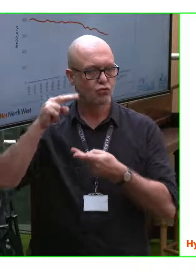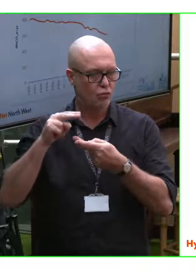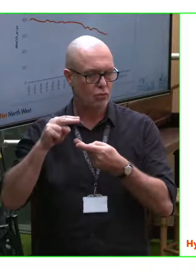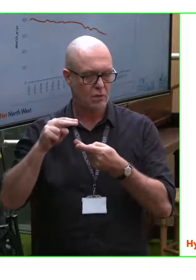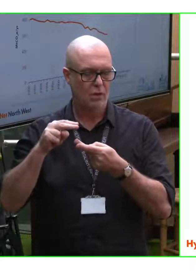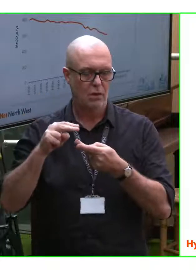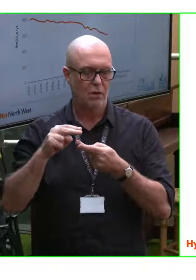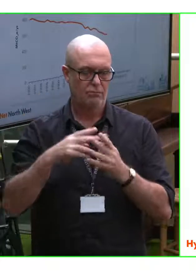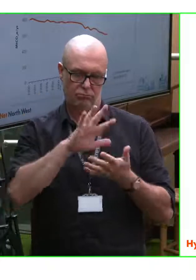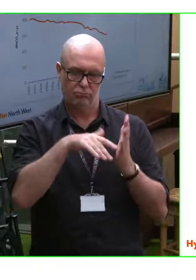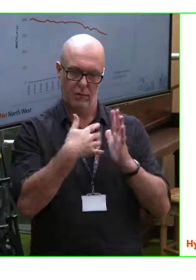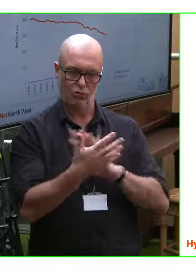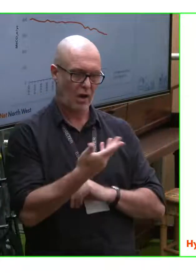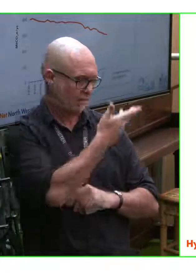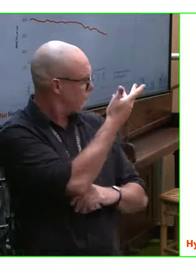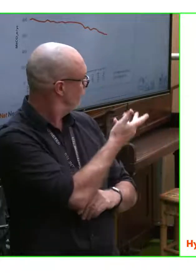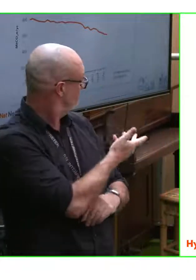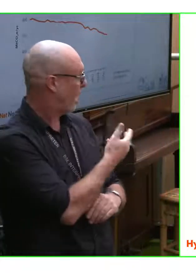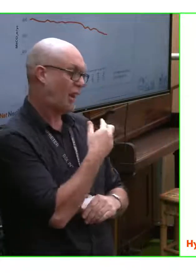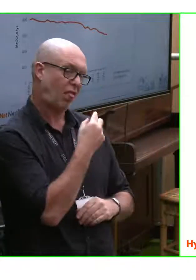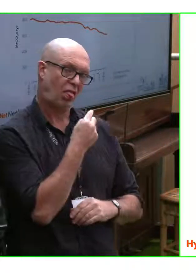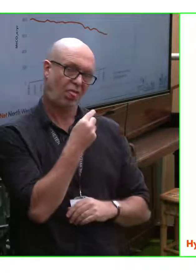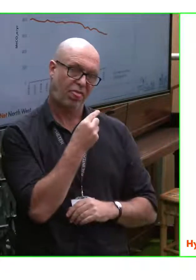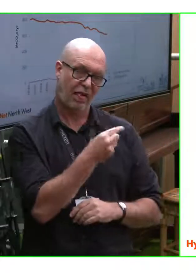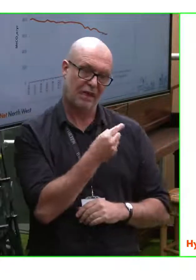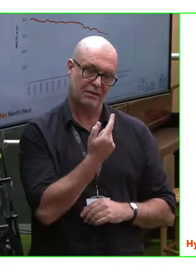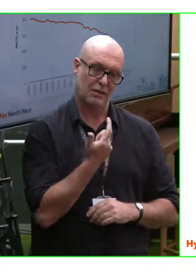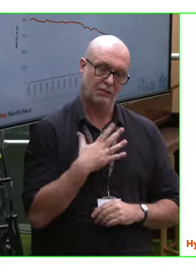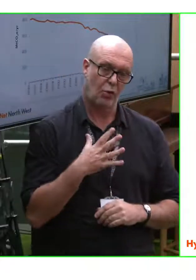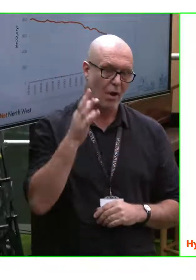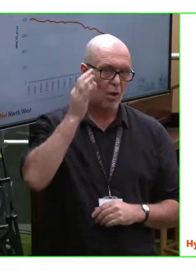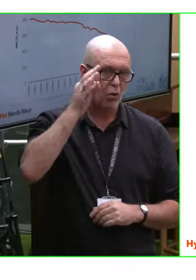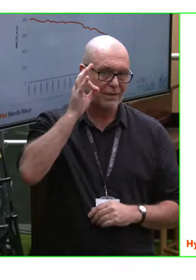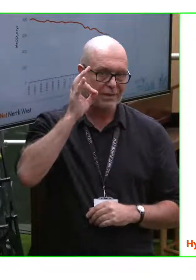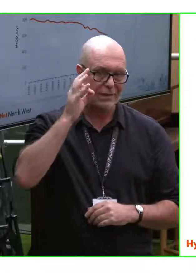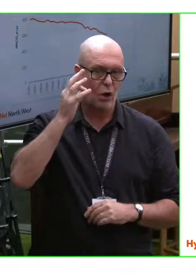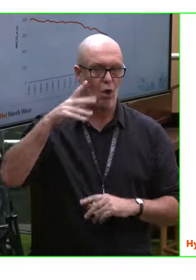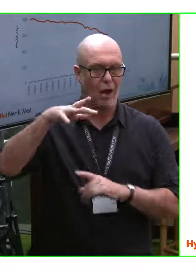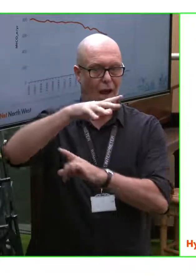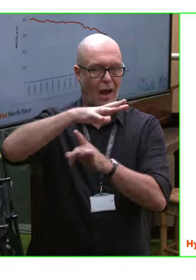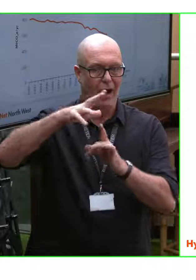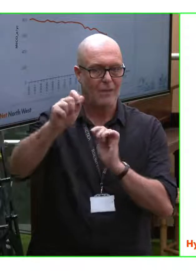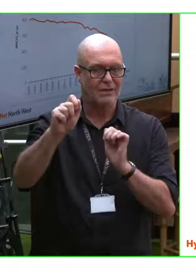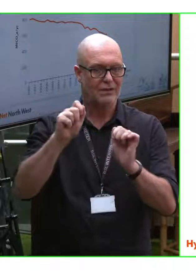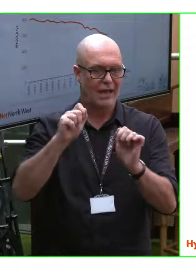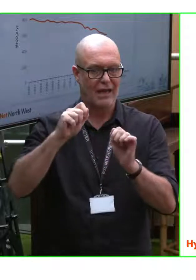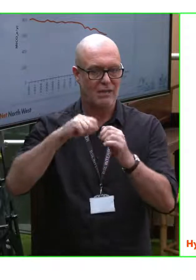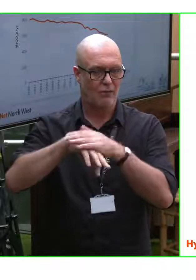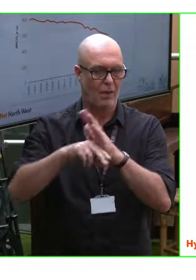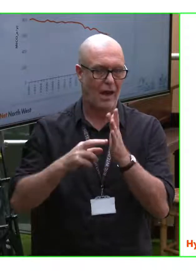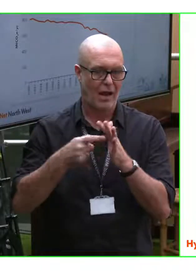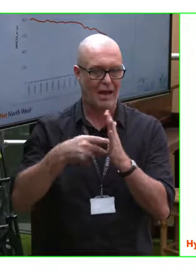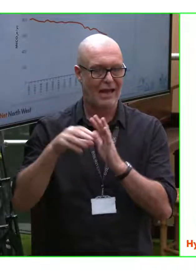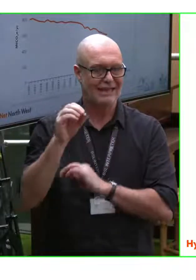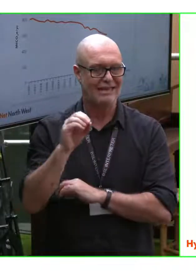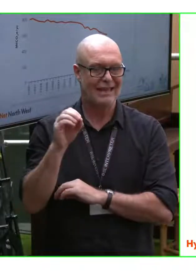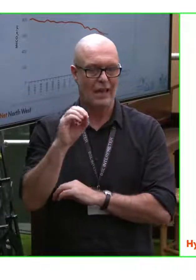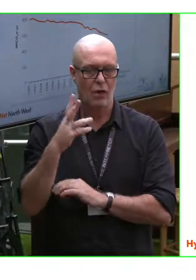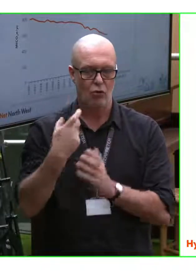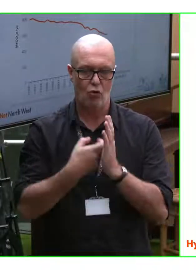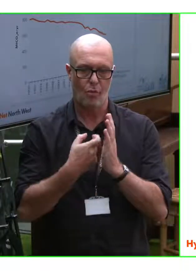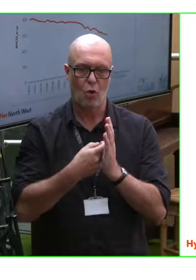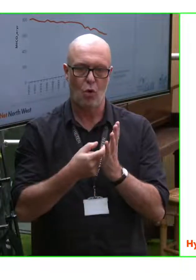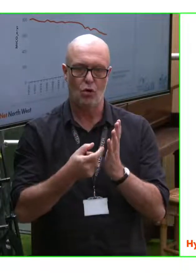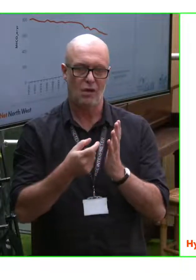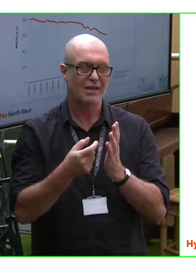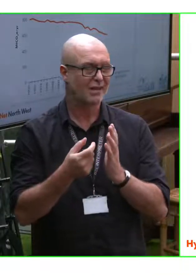Here is a graph which came from the Committee on Climate Change in its net zero report. Apologies for those who can't quite see it at the